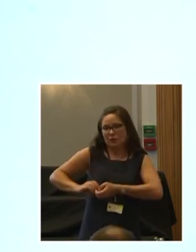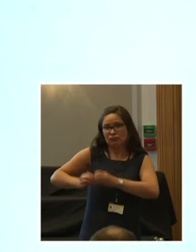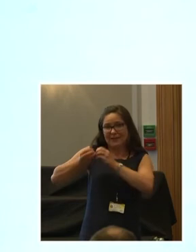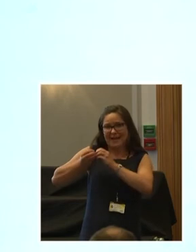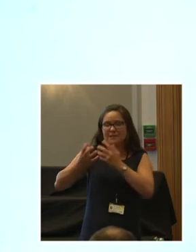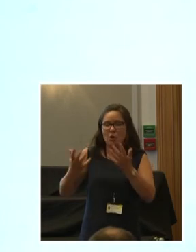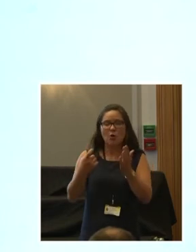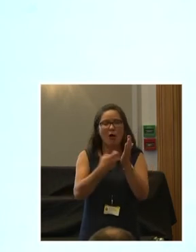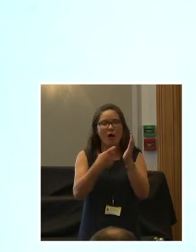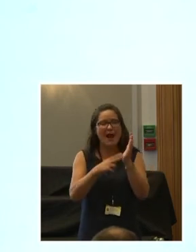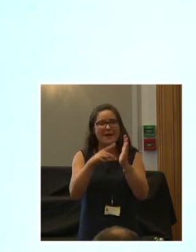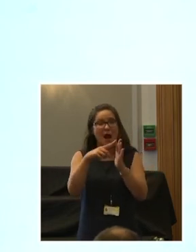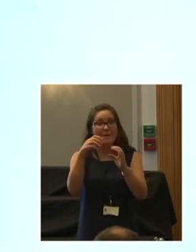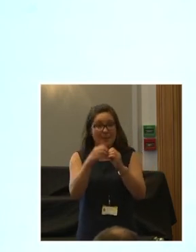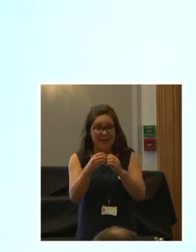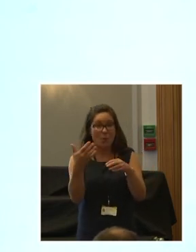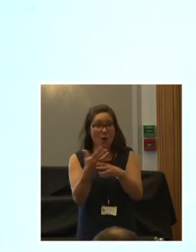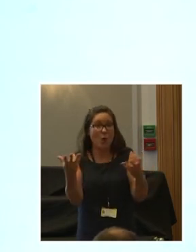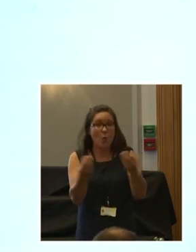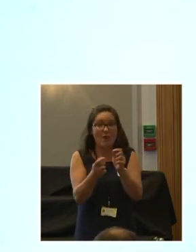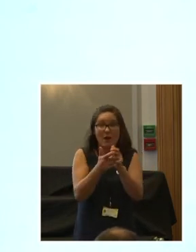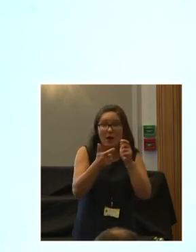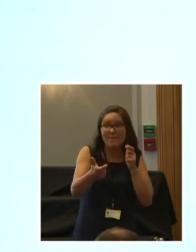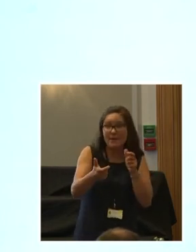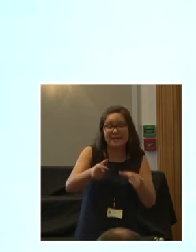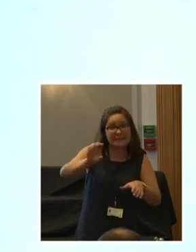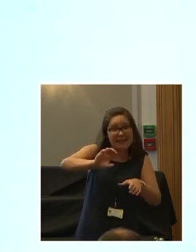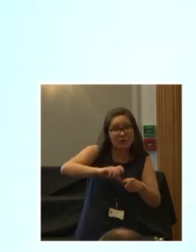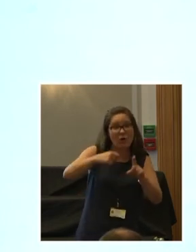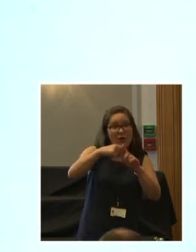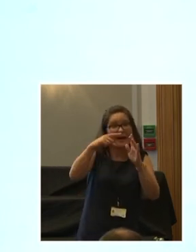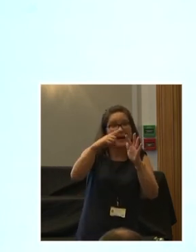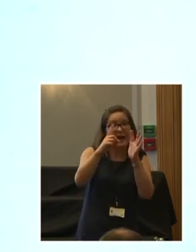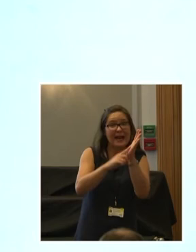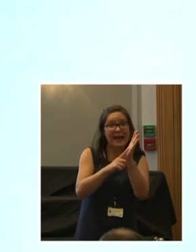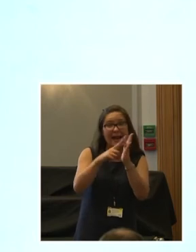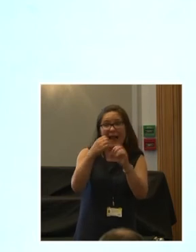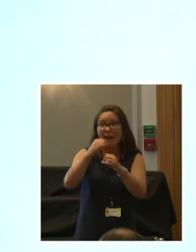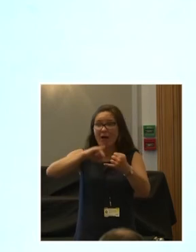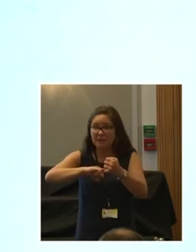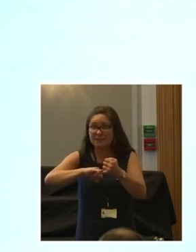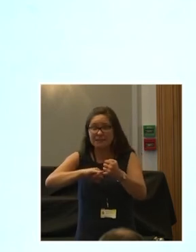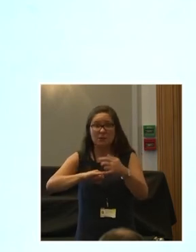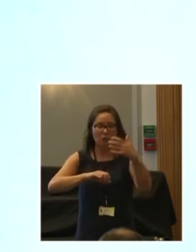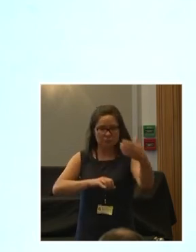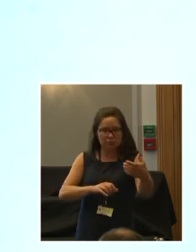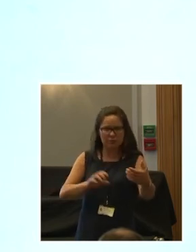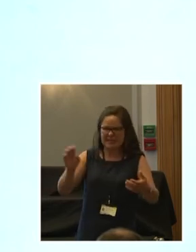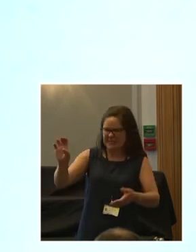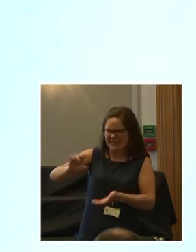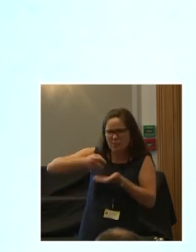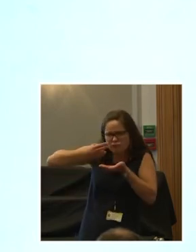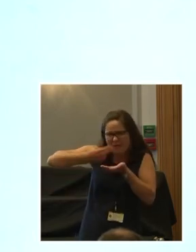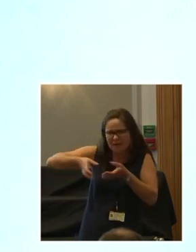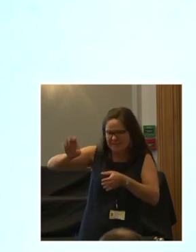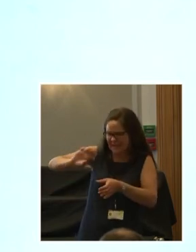RNIB worked with Kellogg's, and it's one of the products that they've tried to work with for a marketing perspective, say, okay, if you want to find cereal, you